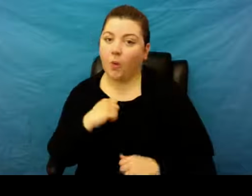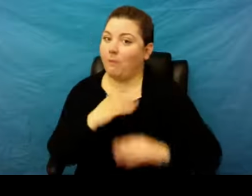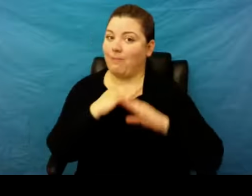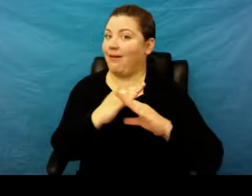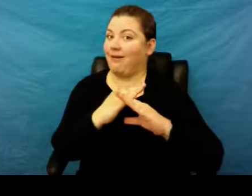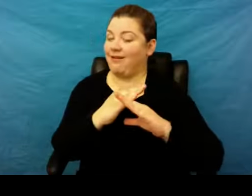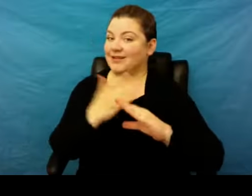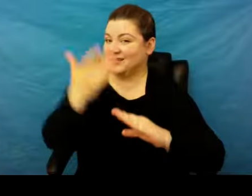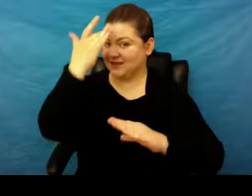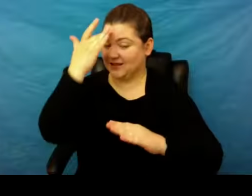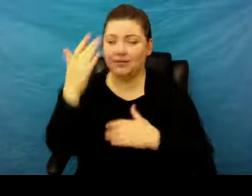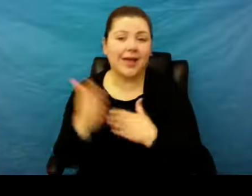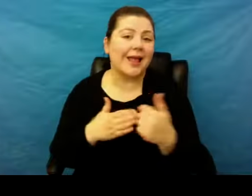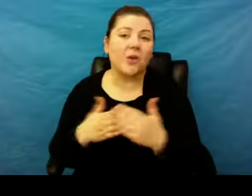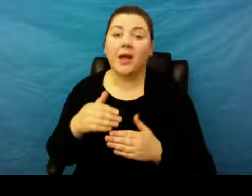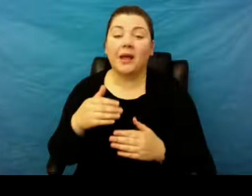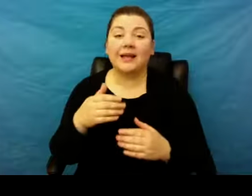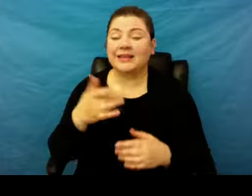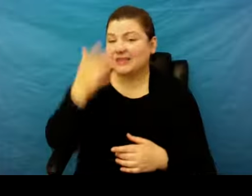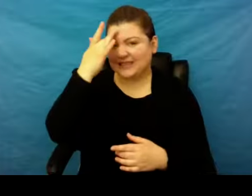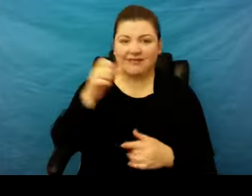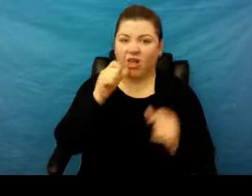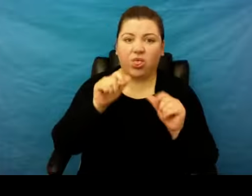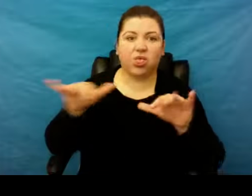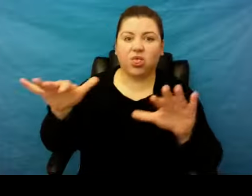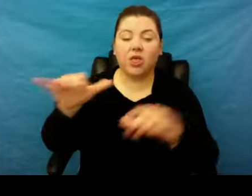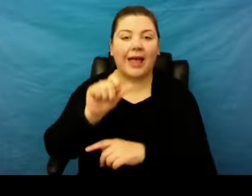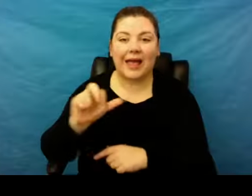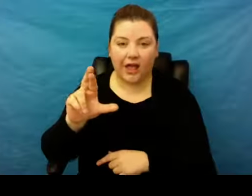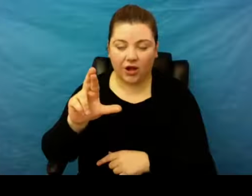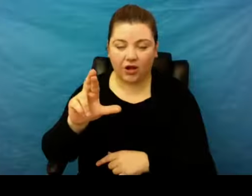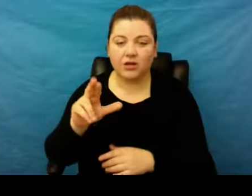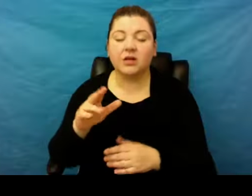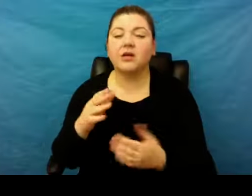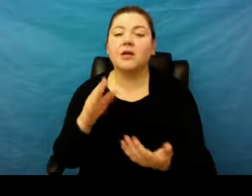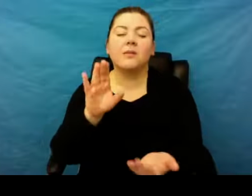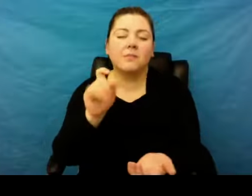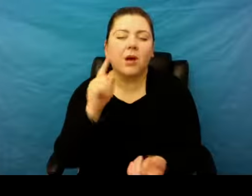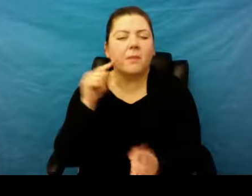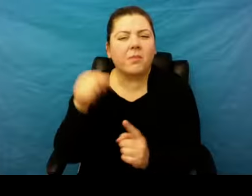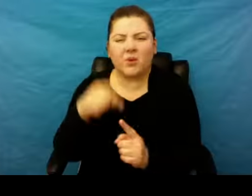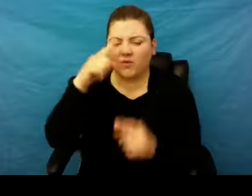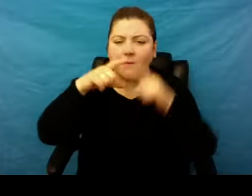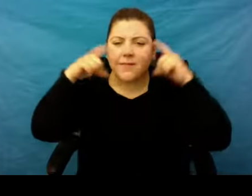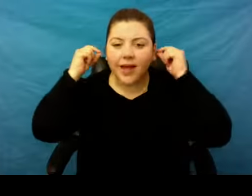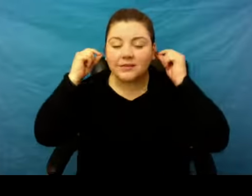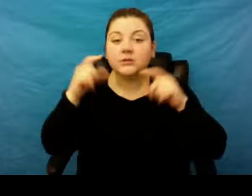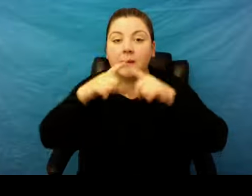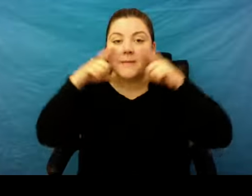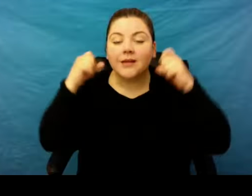air. But the reason to put on a mask is because, and I do this in the hospital, is you stop touching your